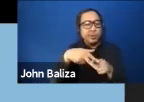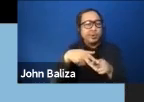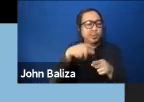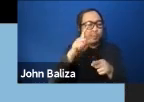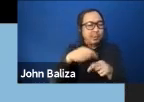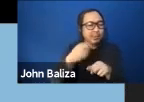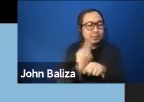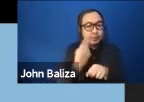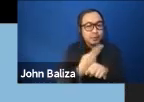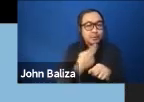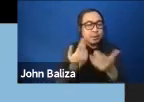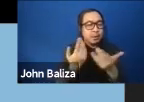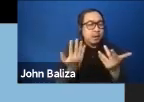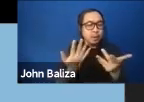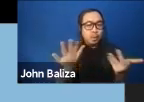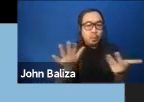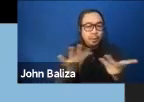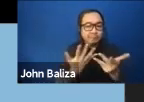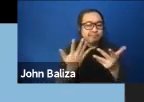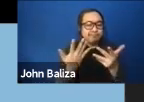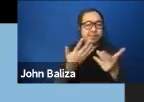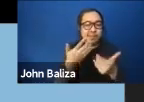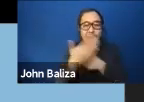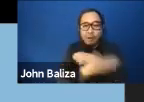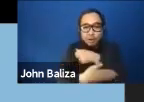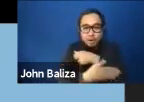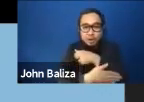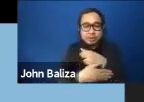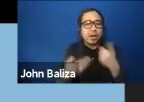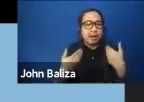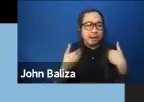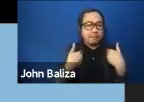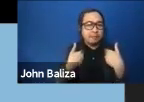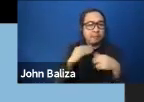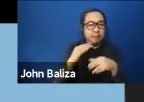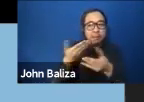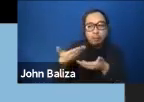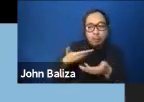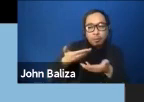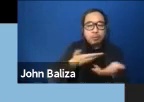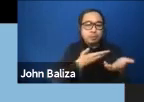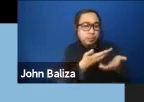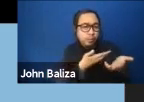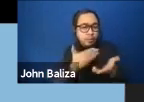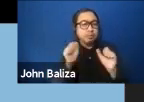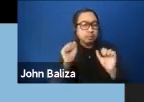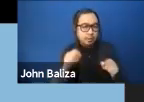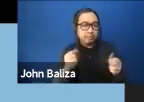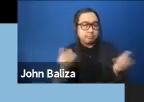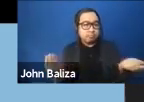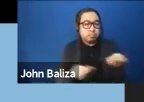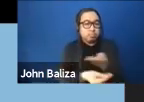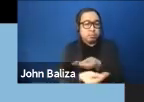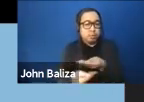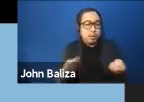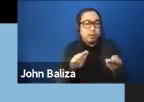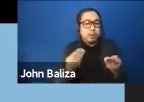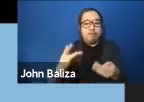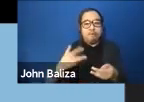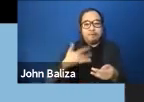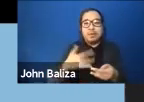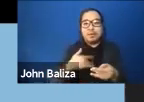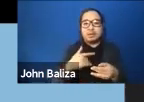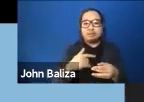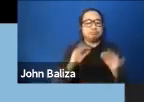country, and they consult with us. So that's the main process that we feel comfortable and we